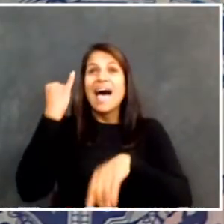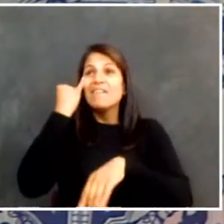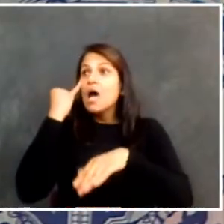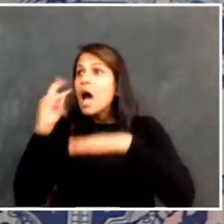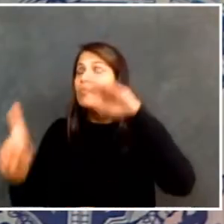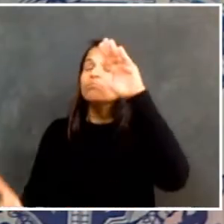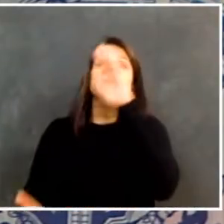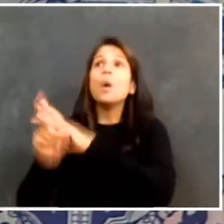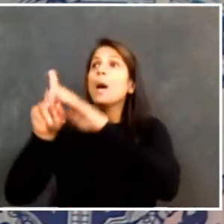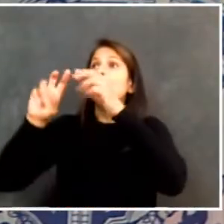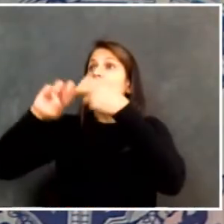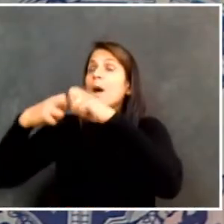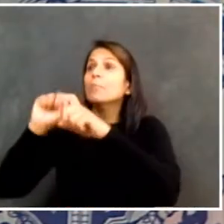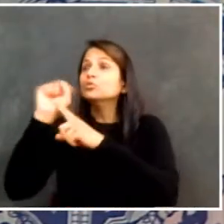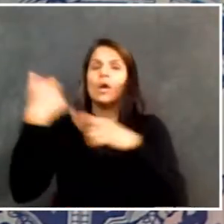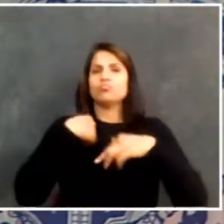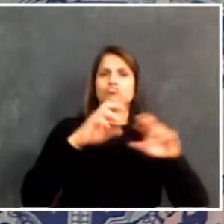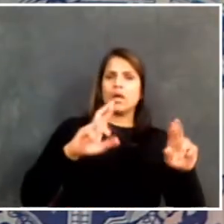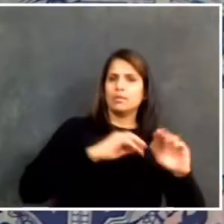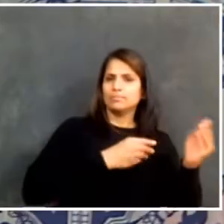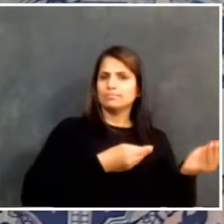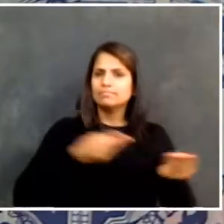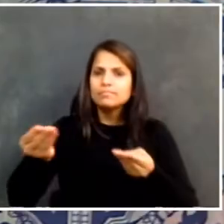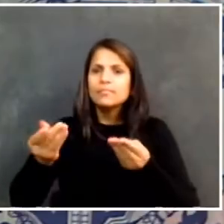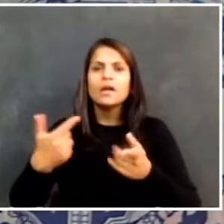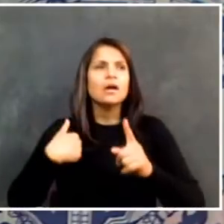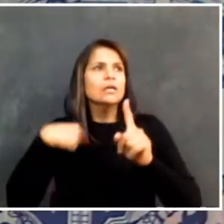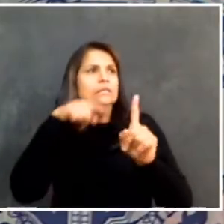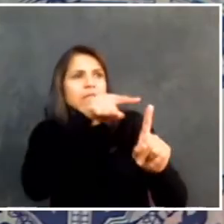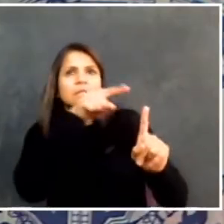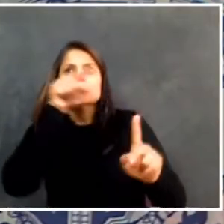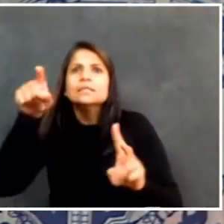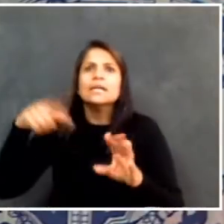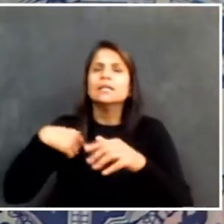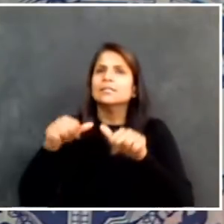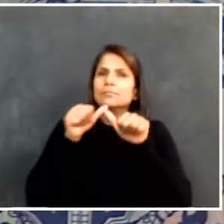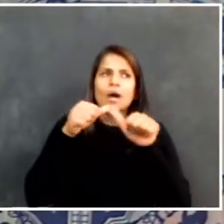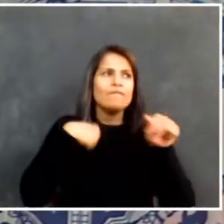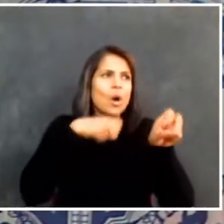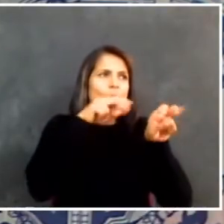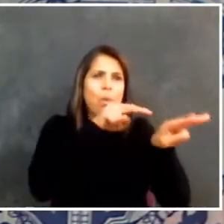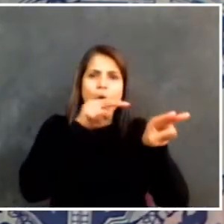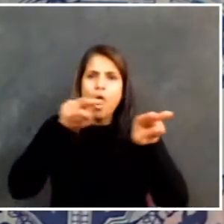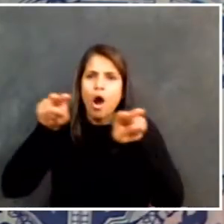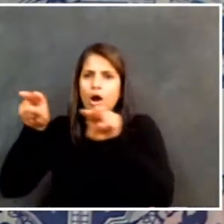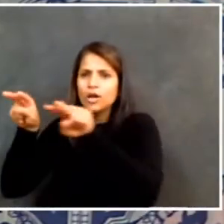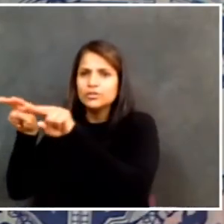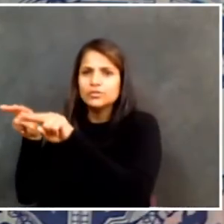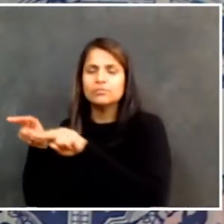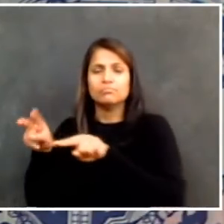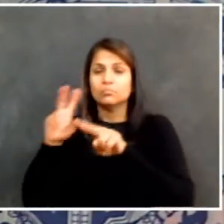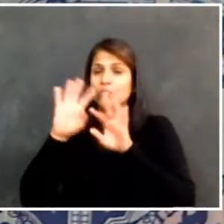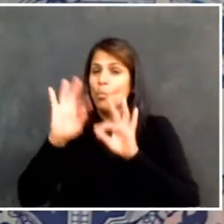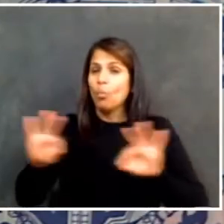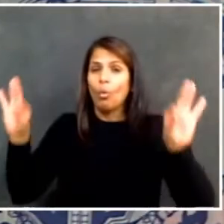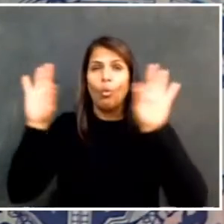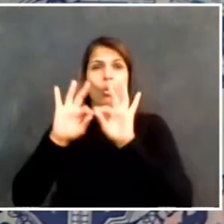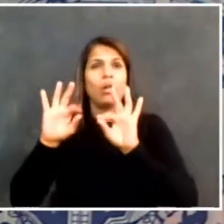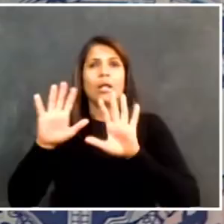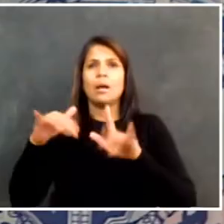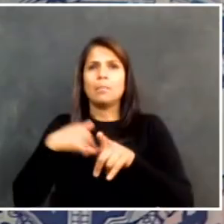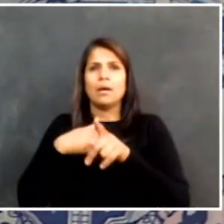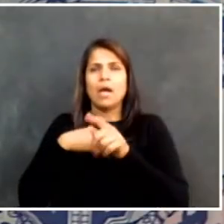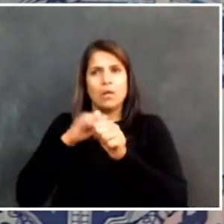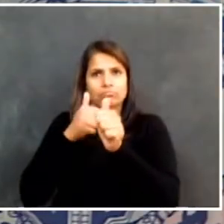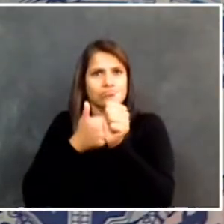we're sure we're out of those woods, all of that fallback capacity is going to be kept available because we might need it. Last